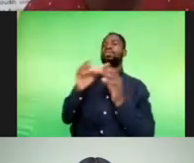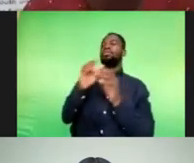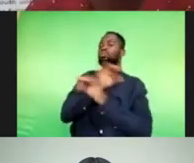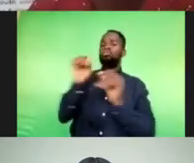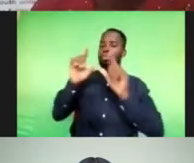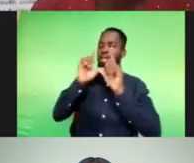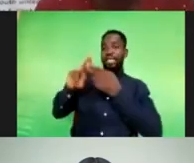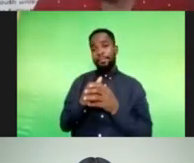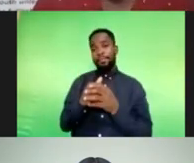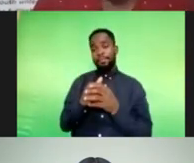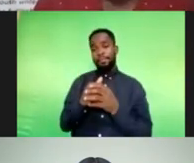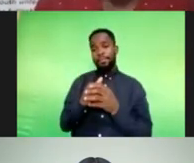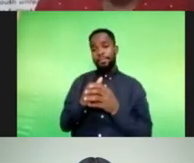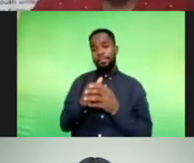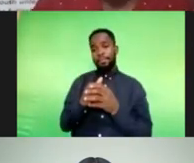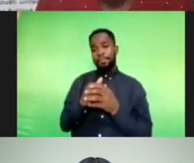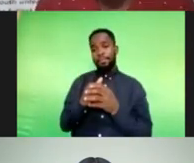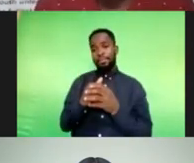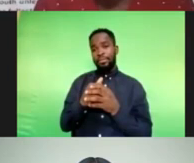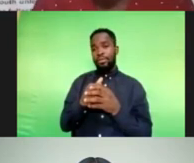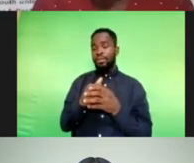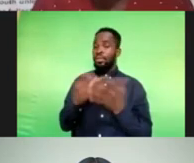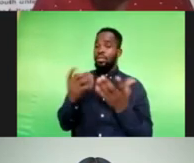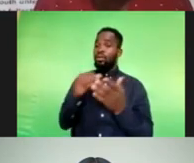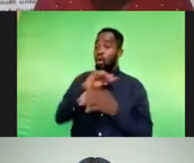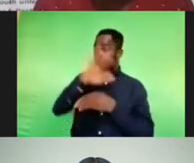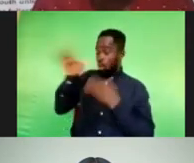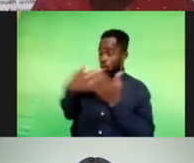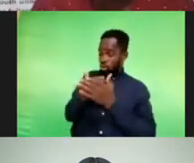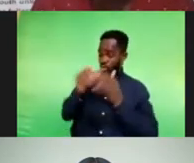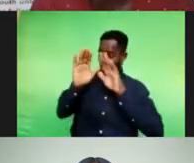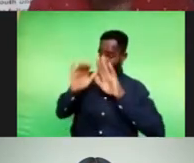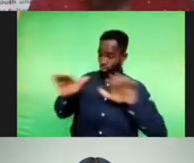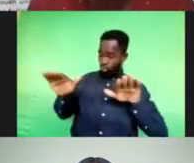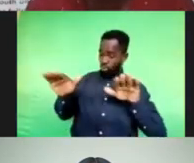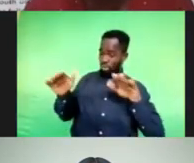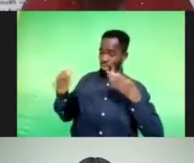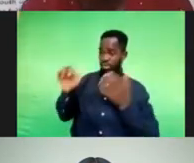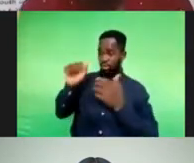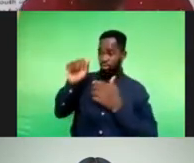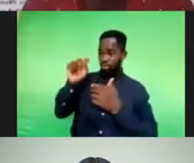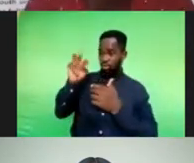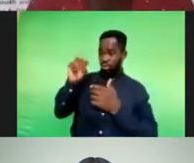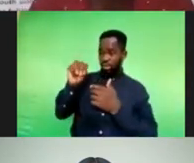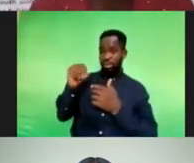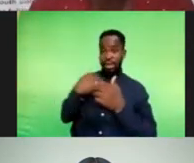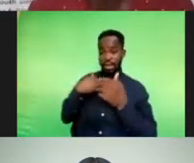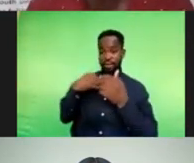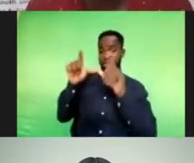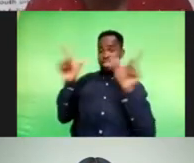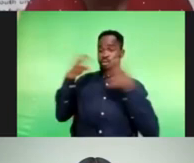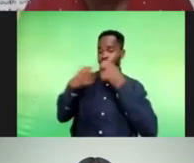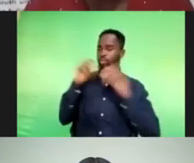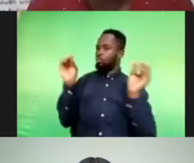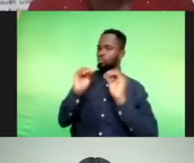speech. Yeah, we say not every child with autism will have a language problem. There are some who